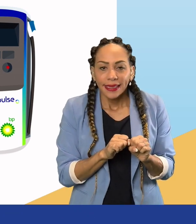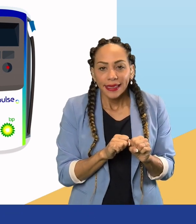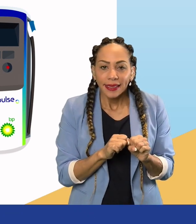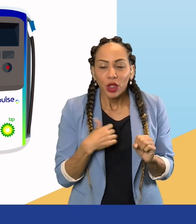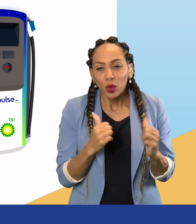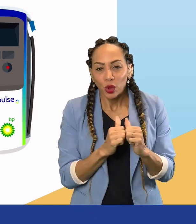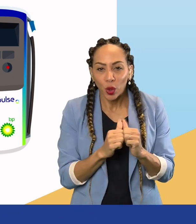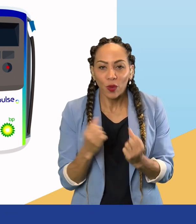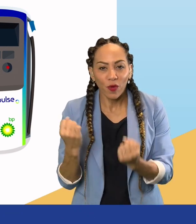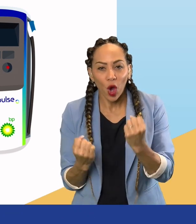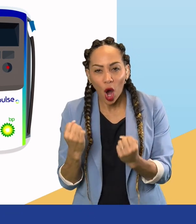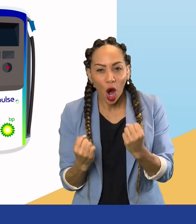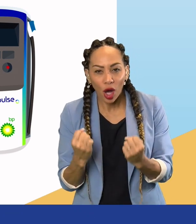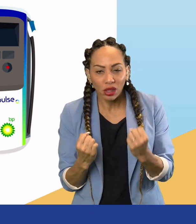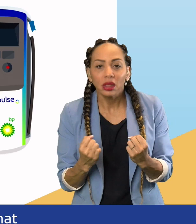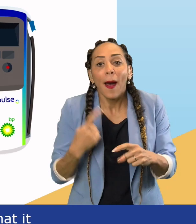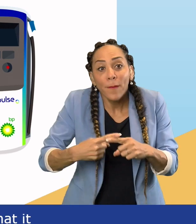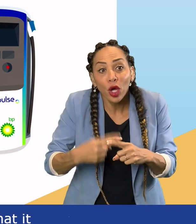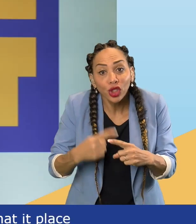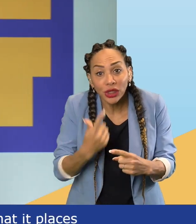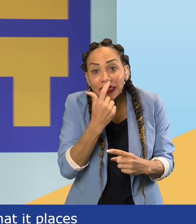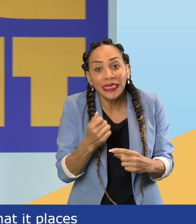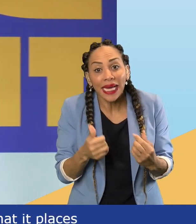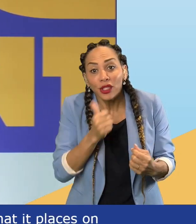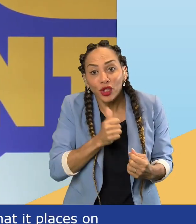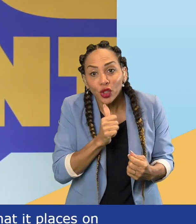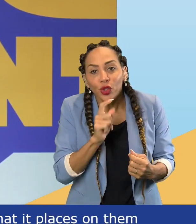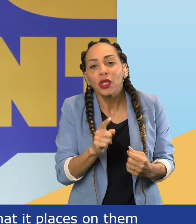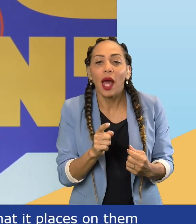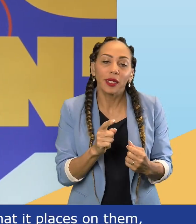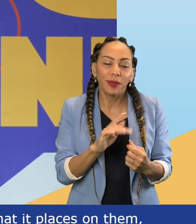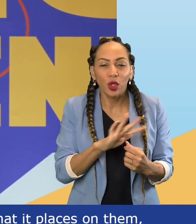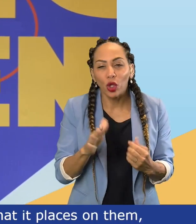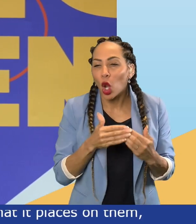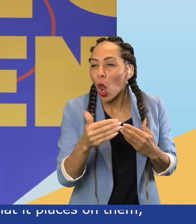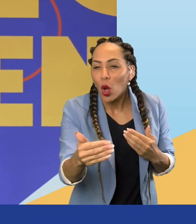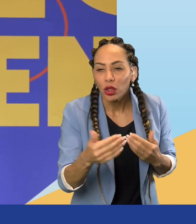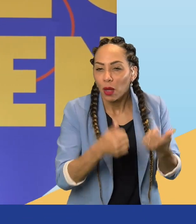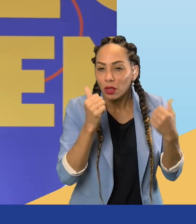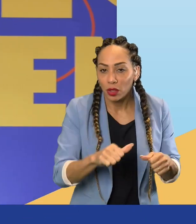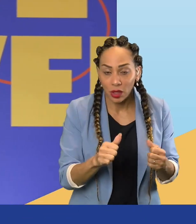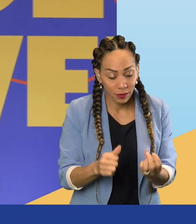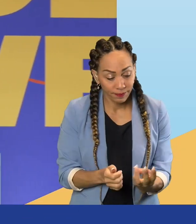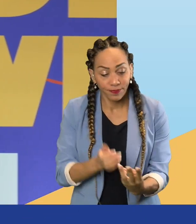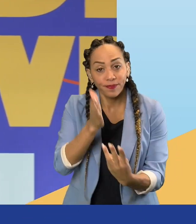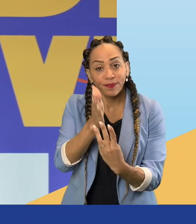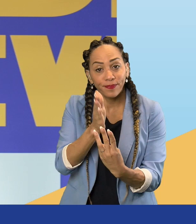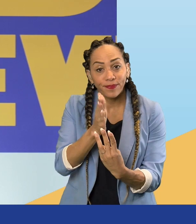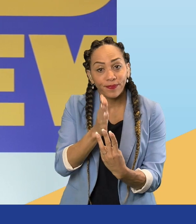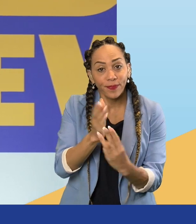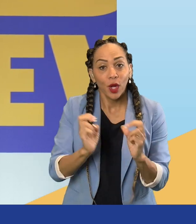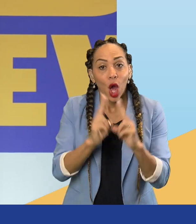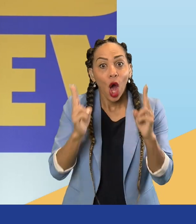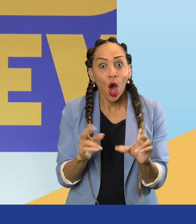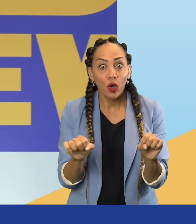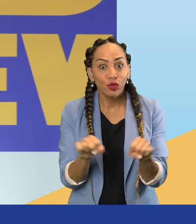friends, but probably not a long-term solution. In the middle there, you've got a home charger, and a home charger comes into its own